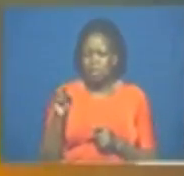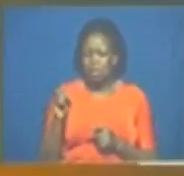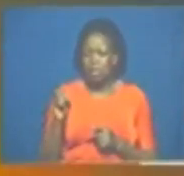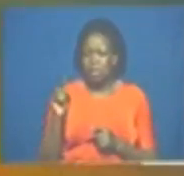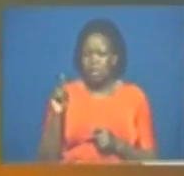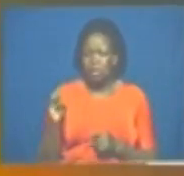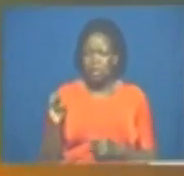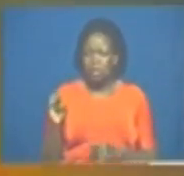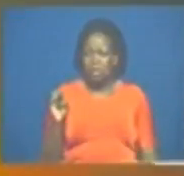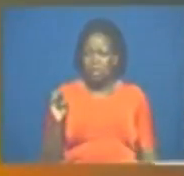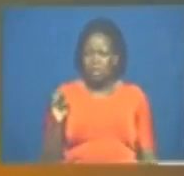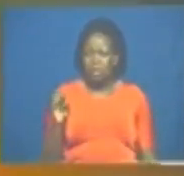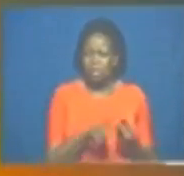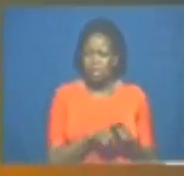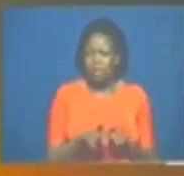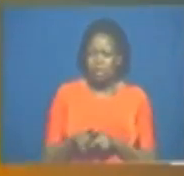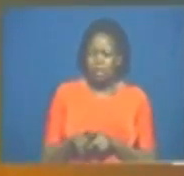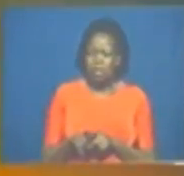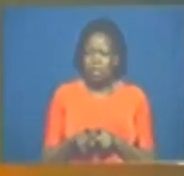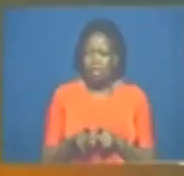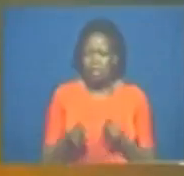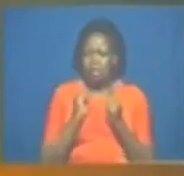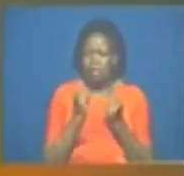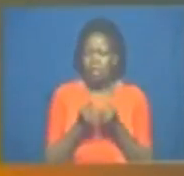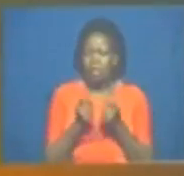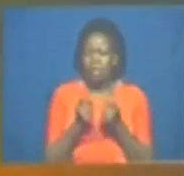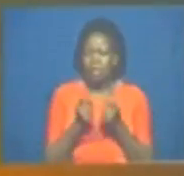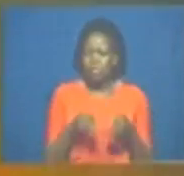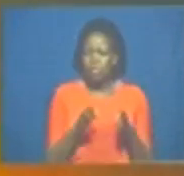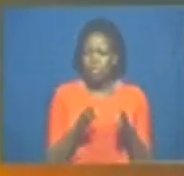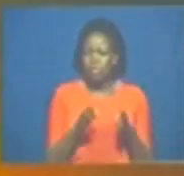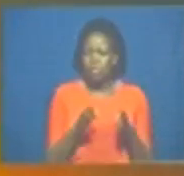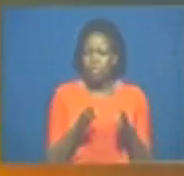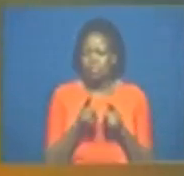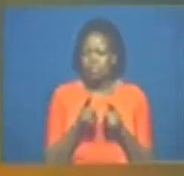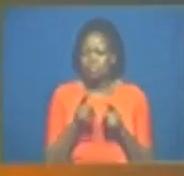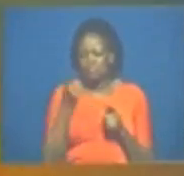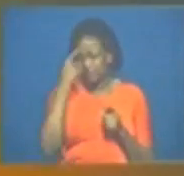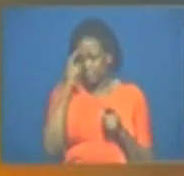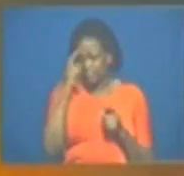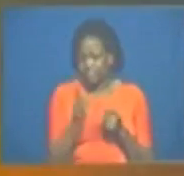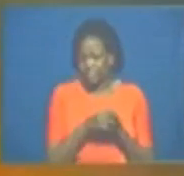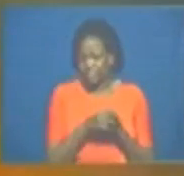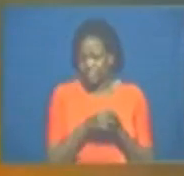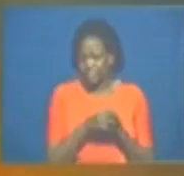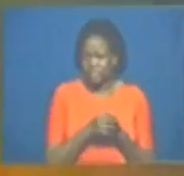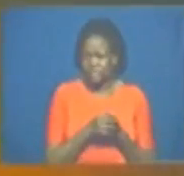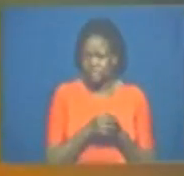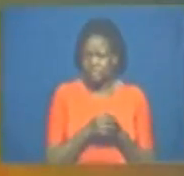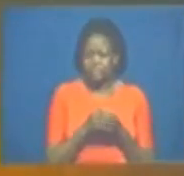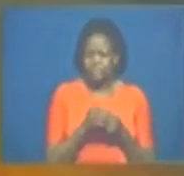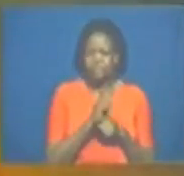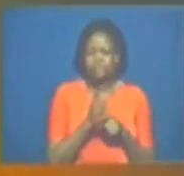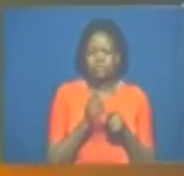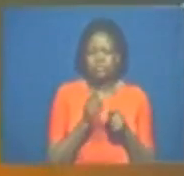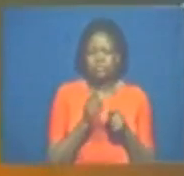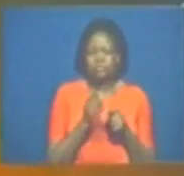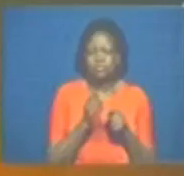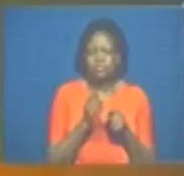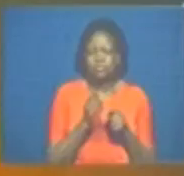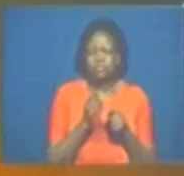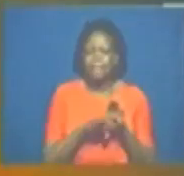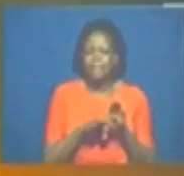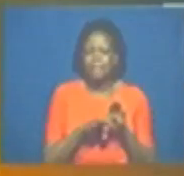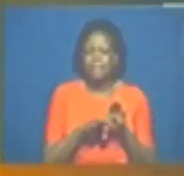www.kbc.co.ke, as well as our other social media platforms. Always check for by-the-minute update. Members of the public